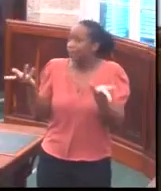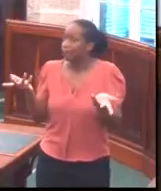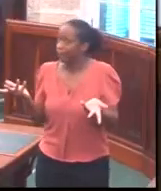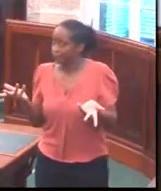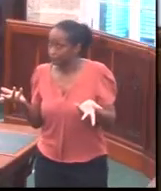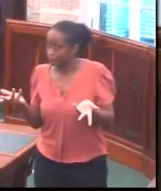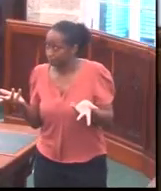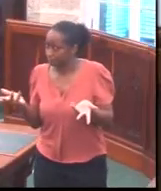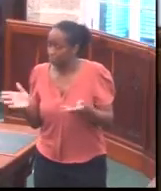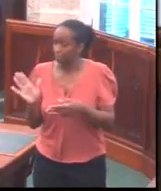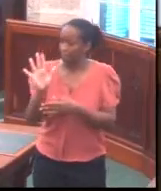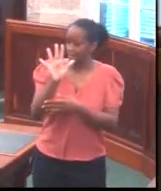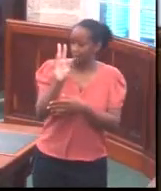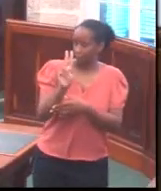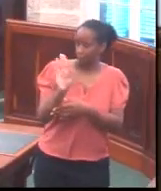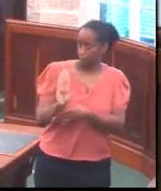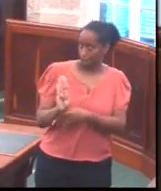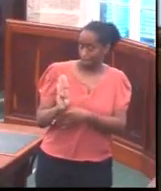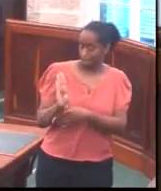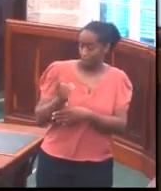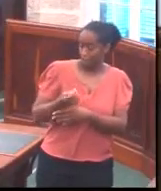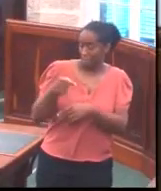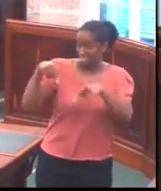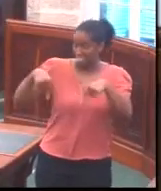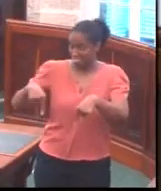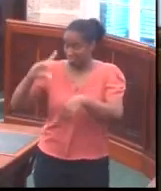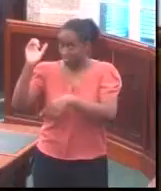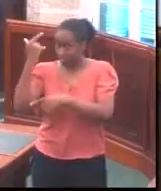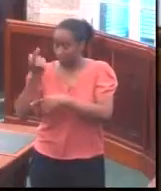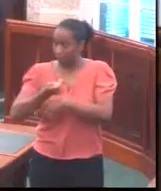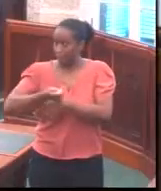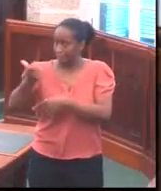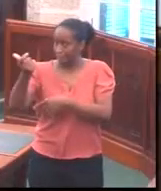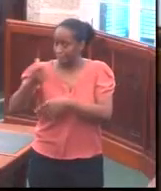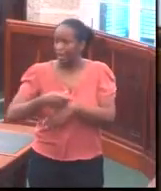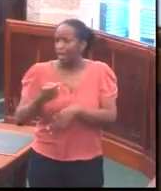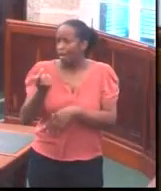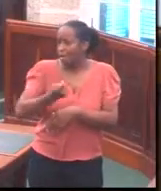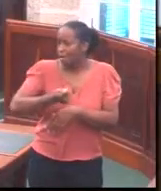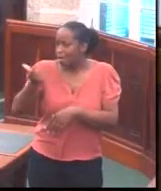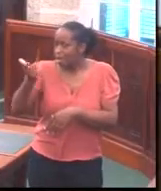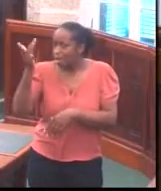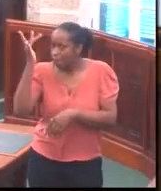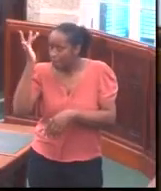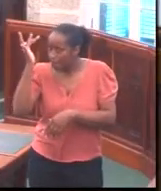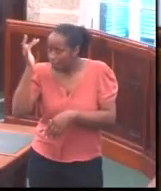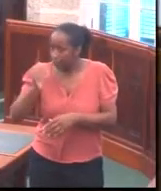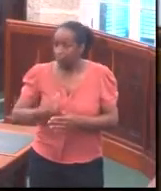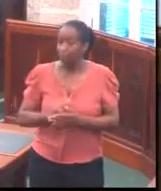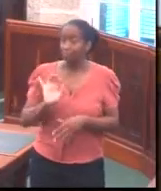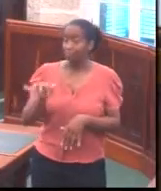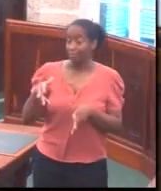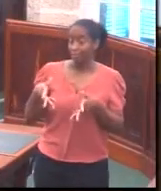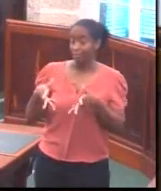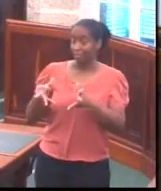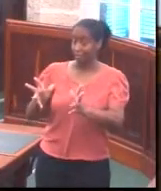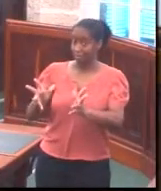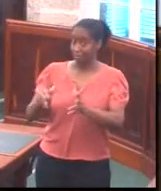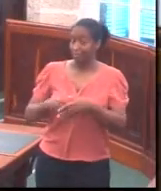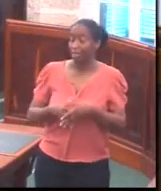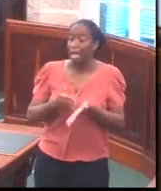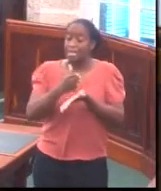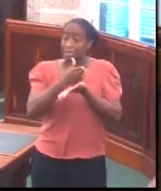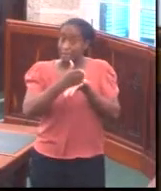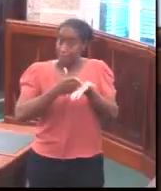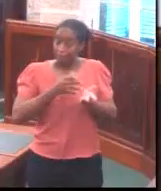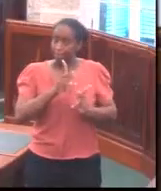has been deleted by this government, was deleted because it permitted certain